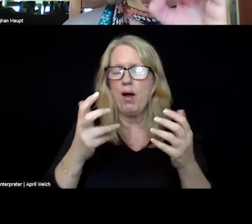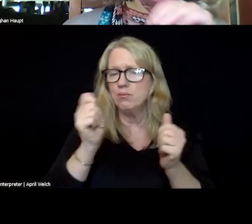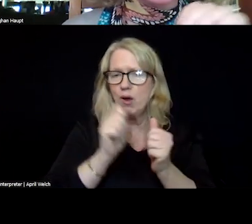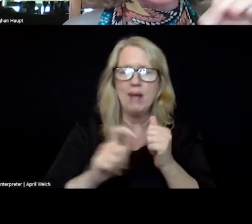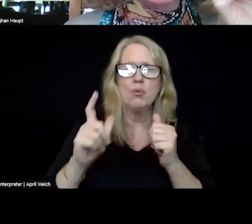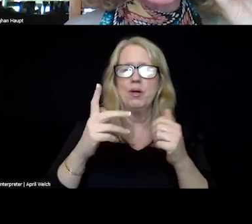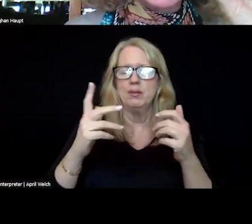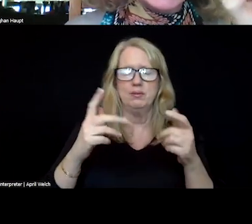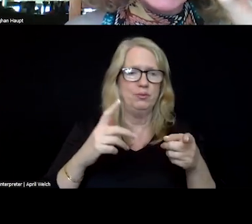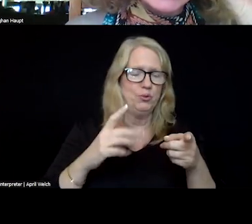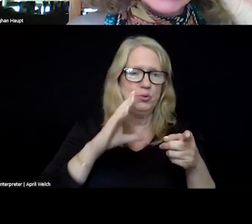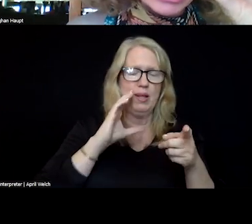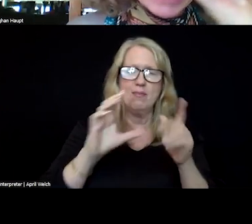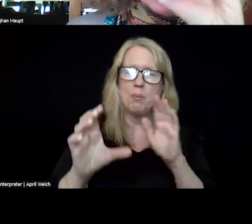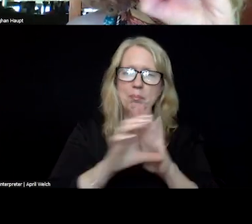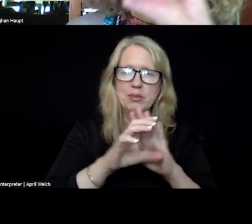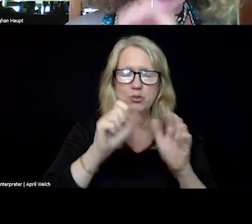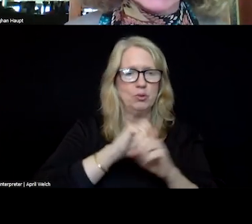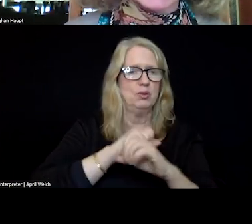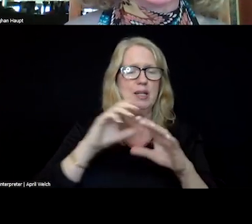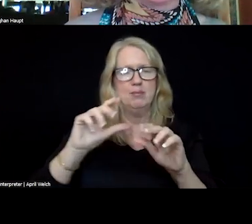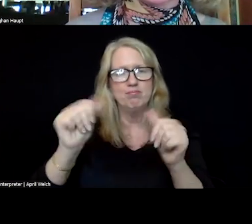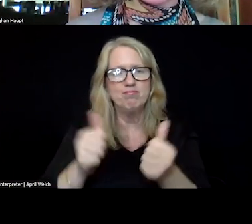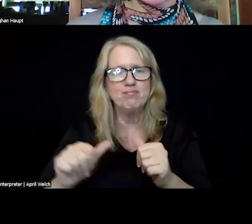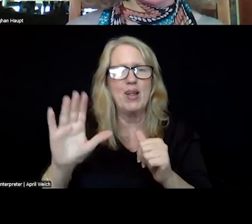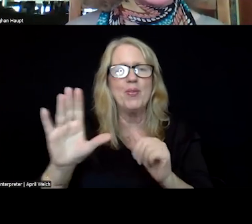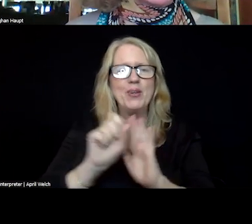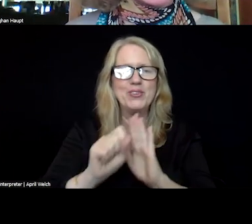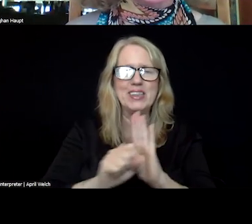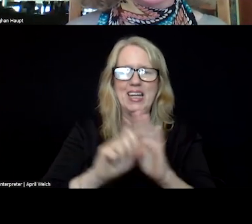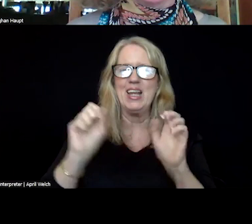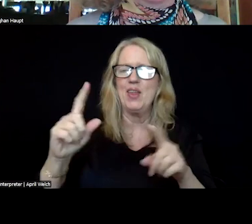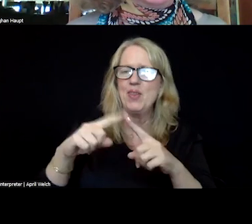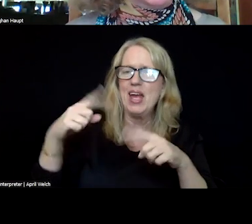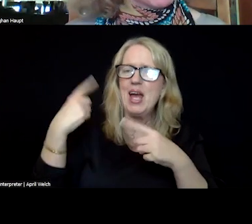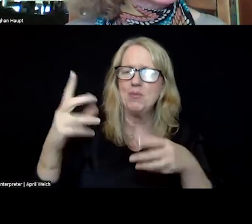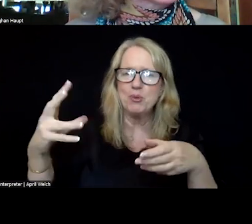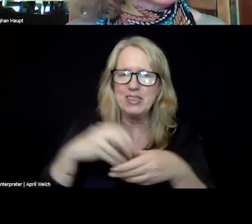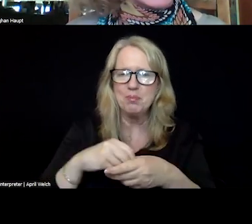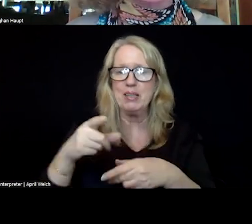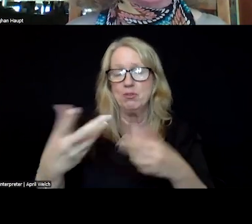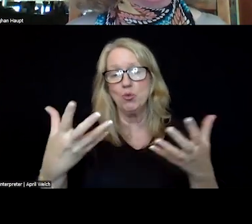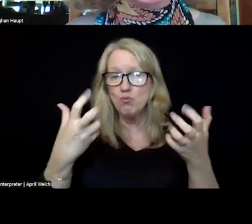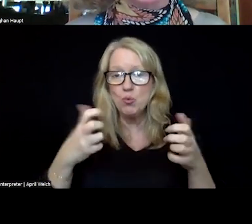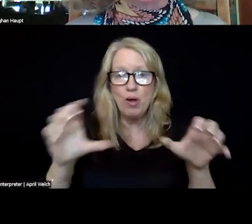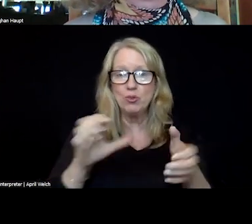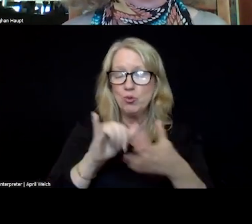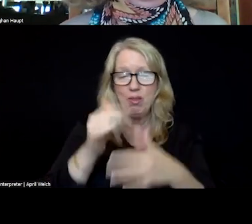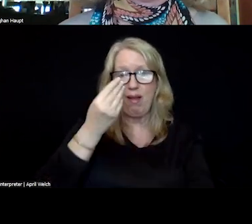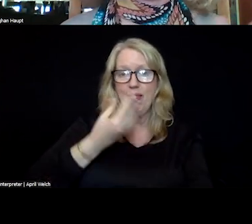a picture in the shape of their state that they have participated. So if you want to do that, let us